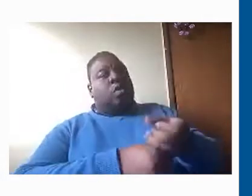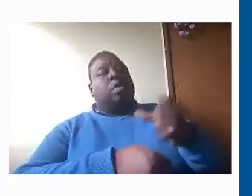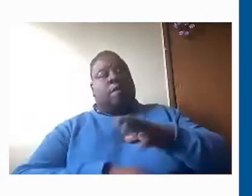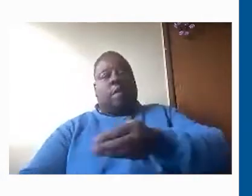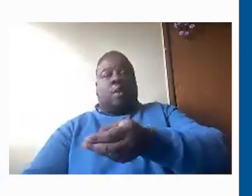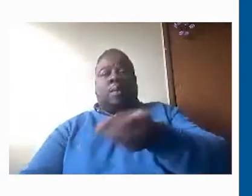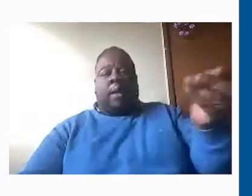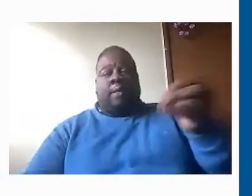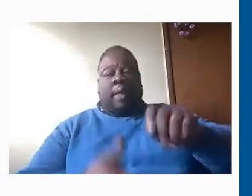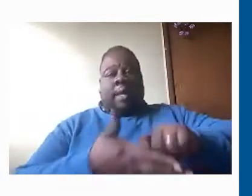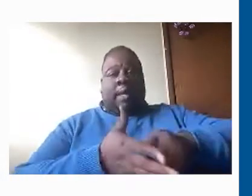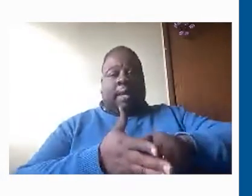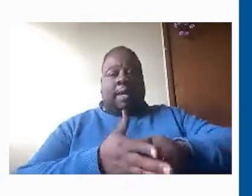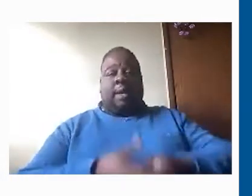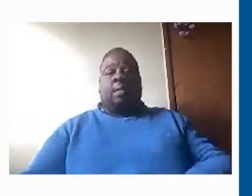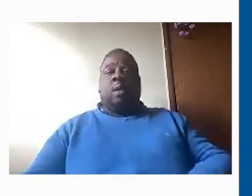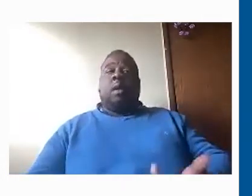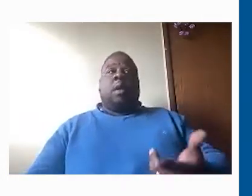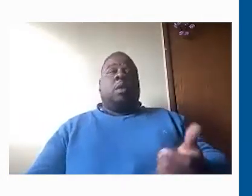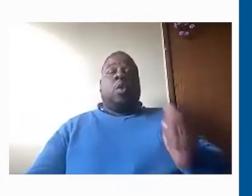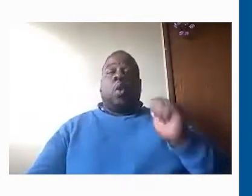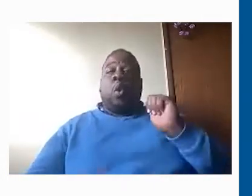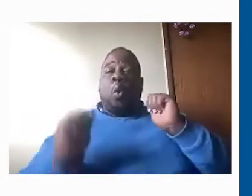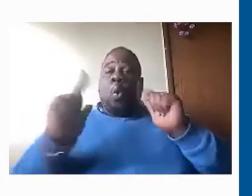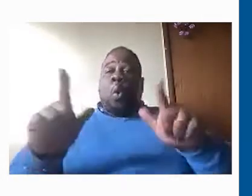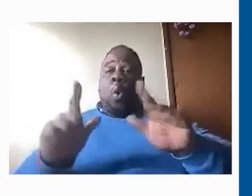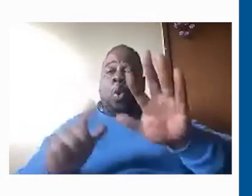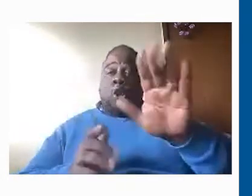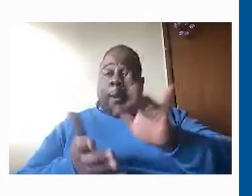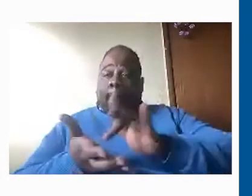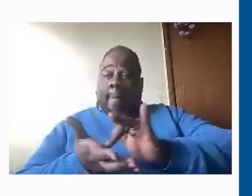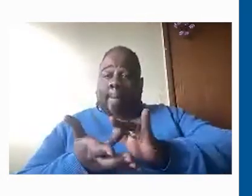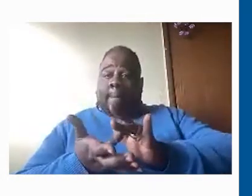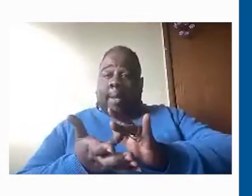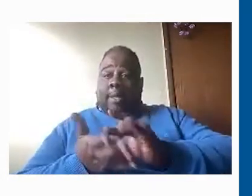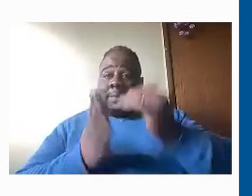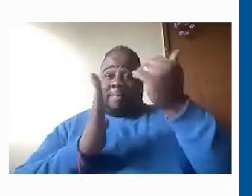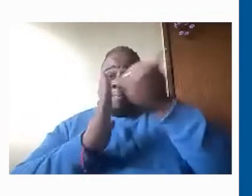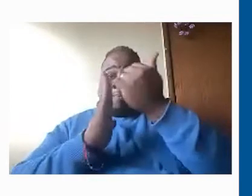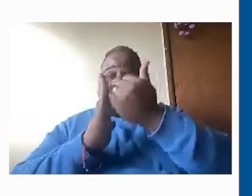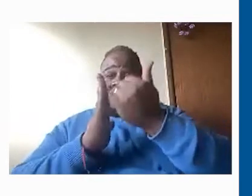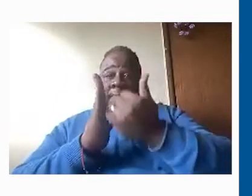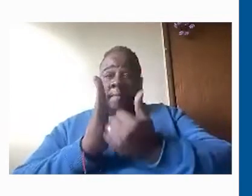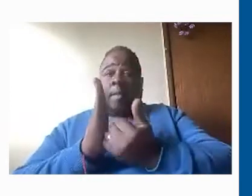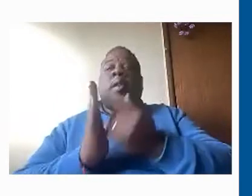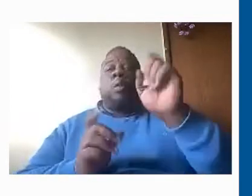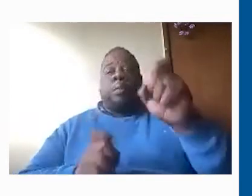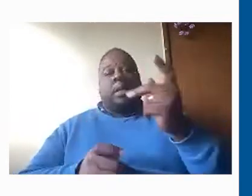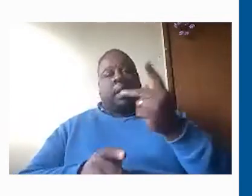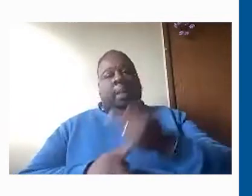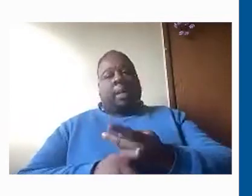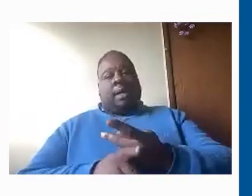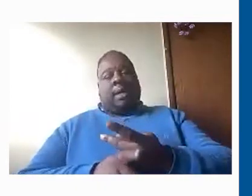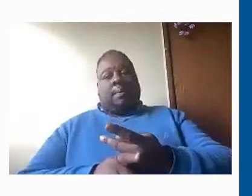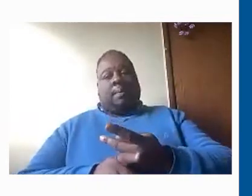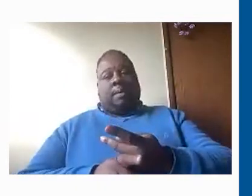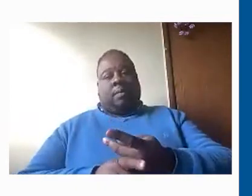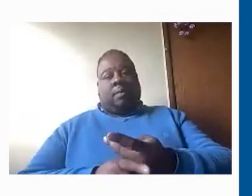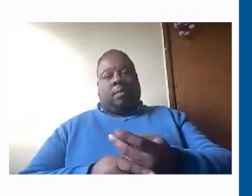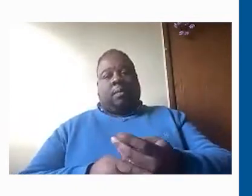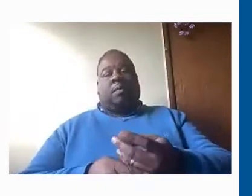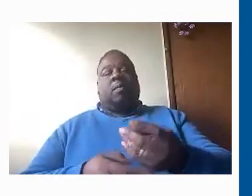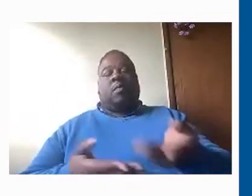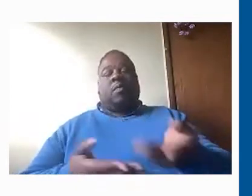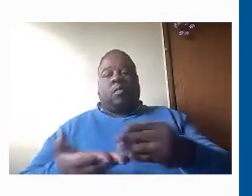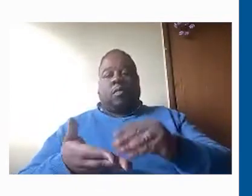Medication, having all medications written out is really key. And there is an actual section in the My Emergency Plan on page 5, which talks